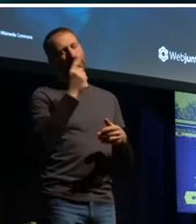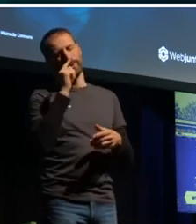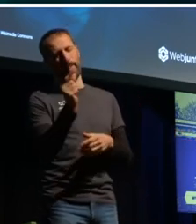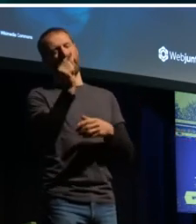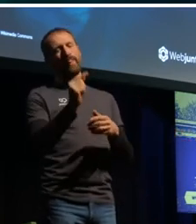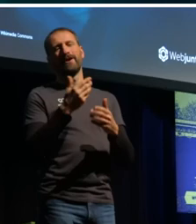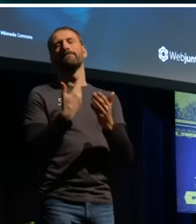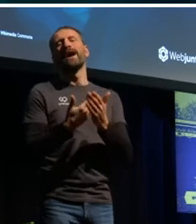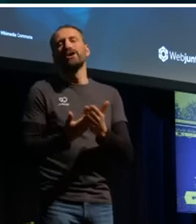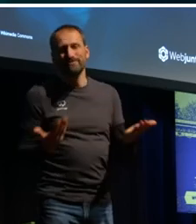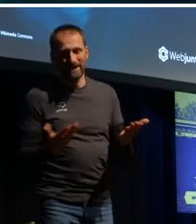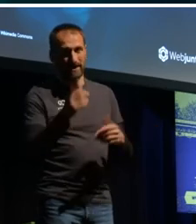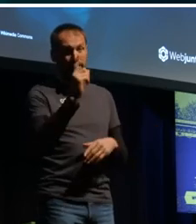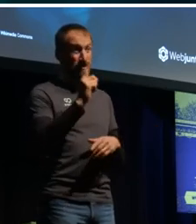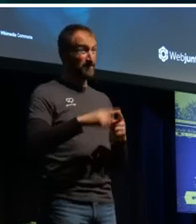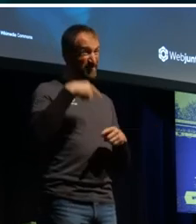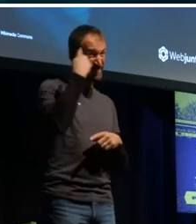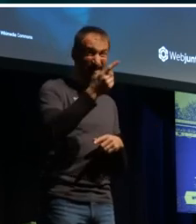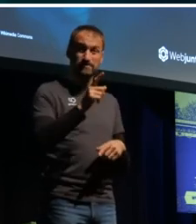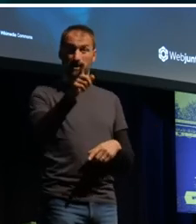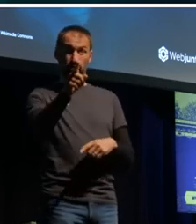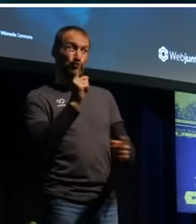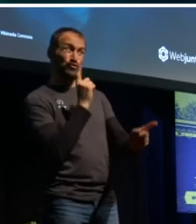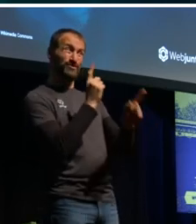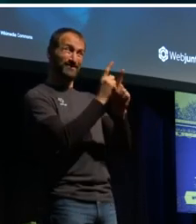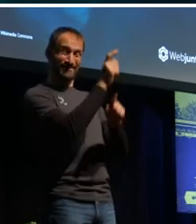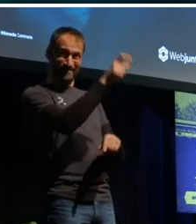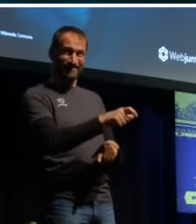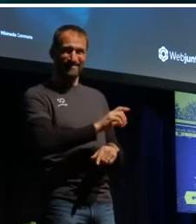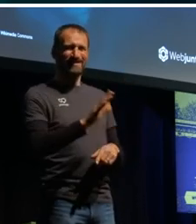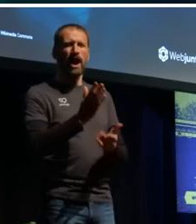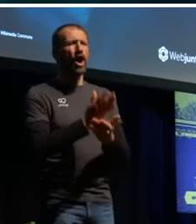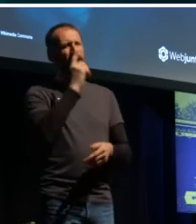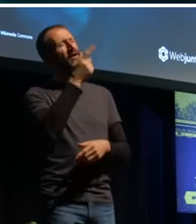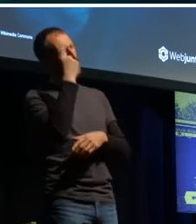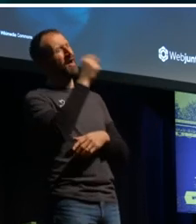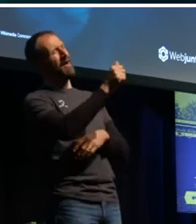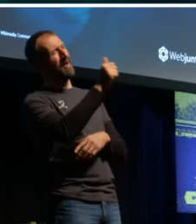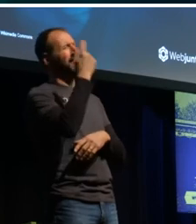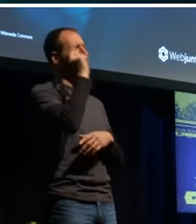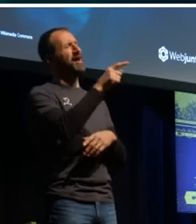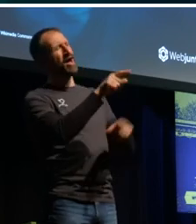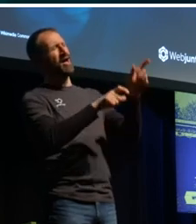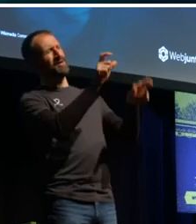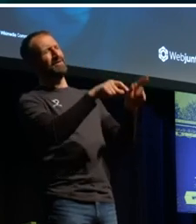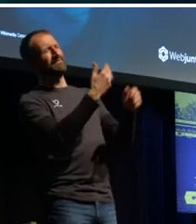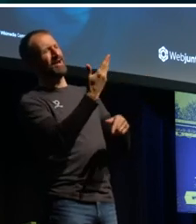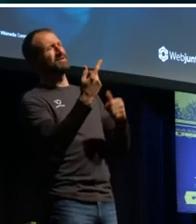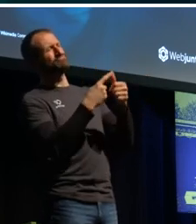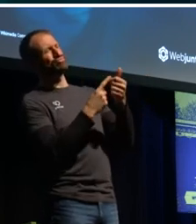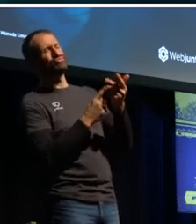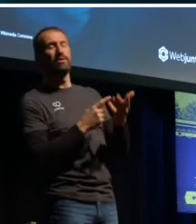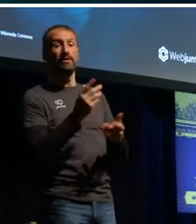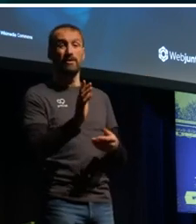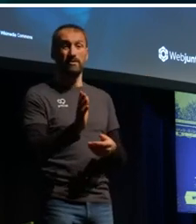example, but next time you meet someone, don't just jump to conclusions. Next time you have an